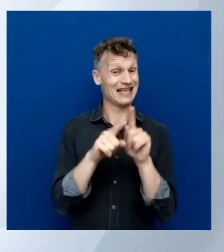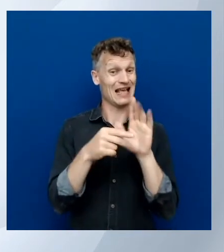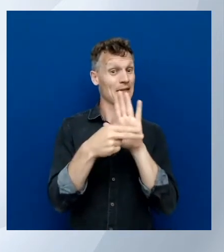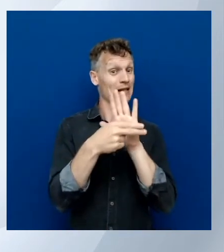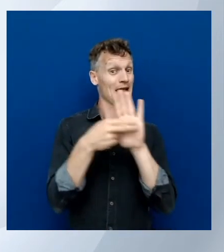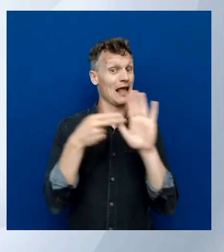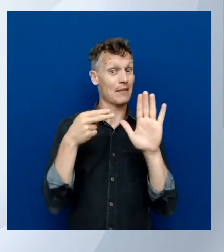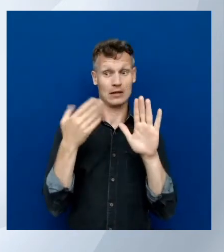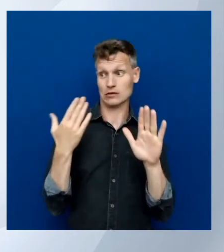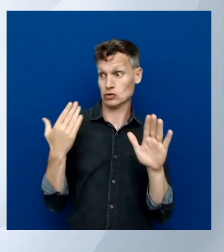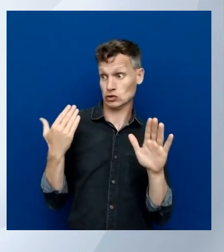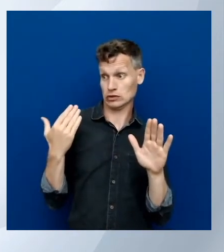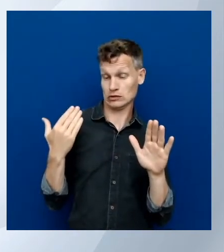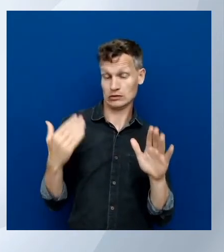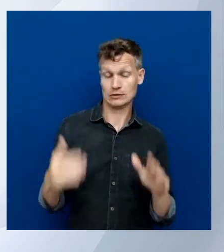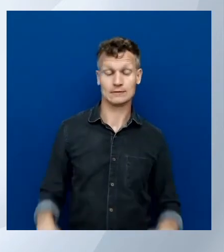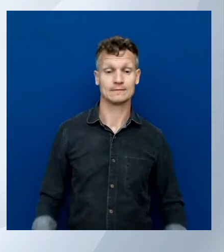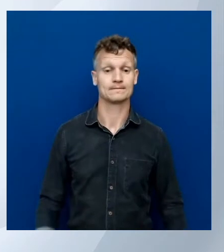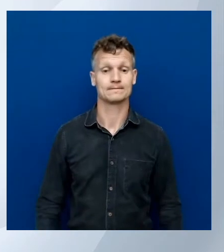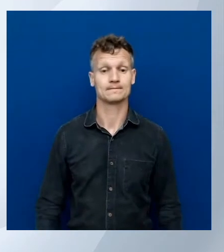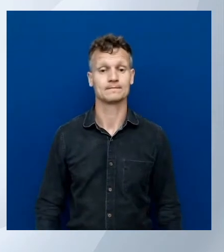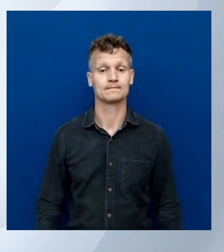used. So